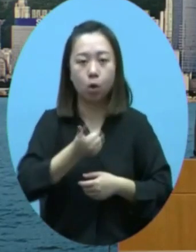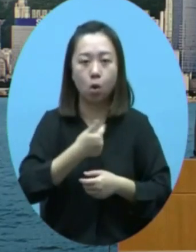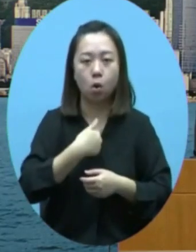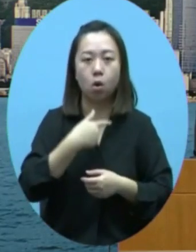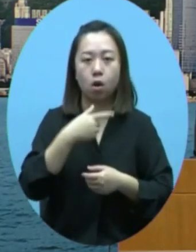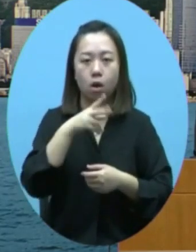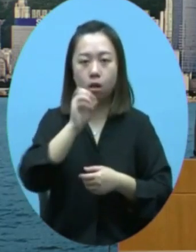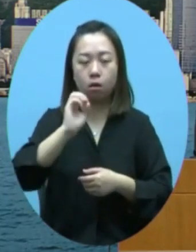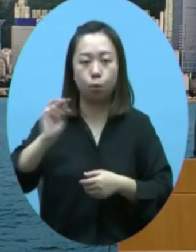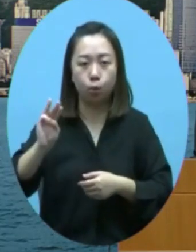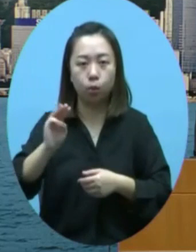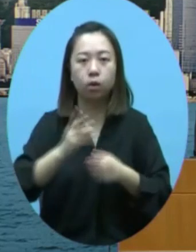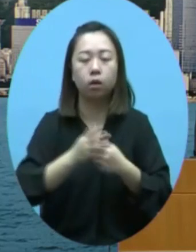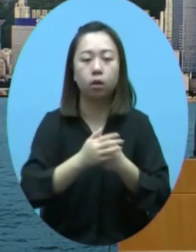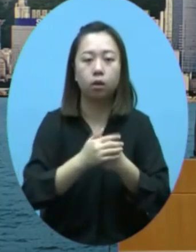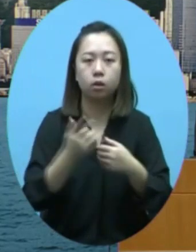Now news.